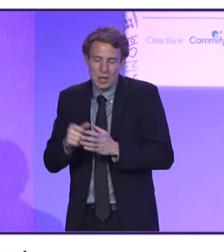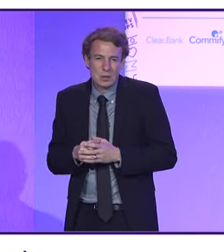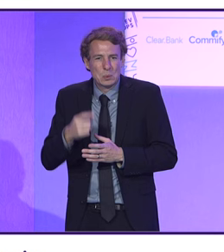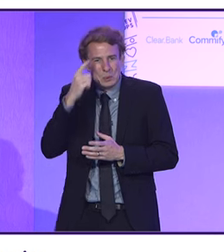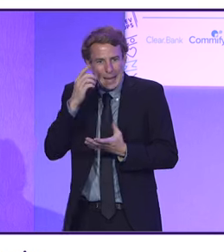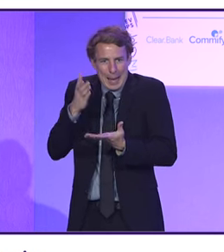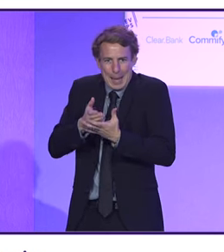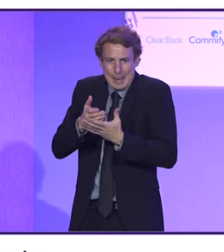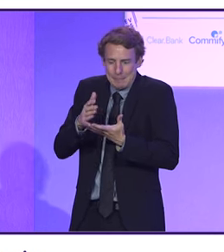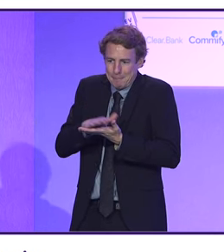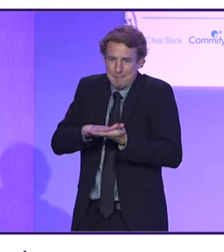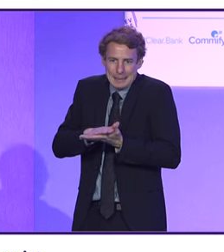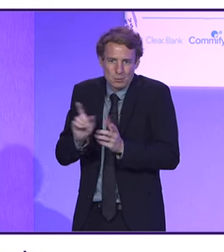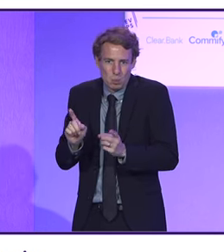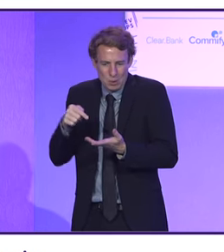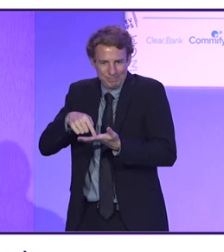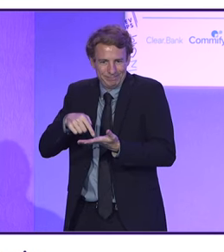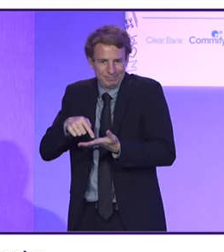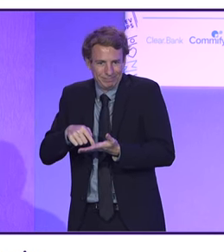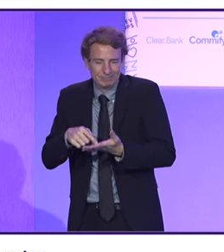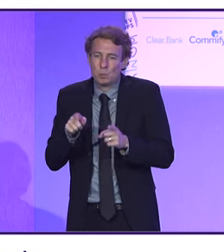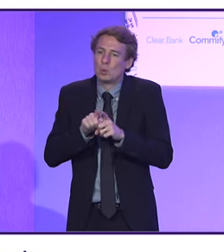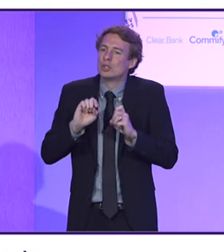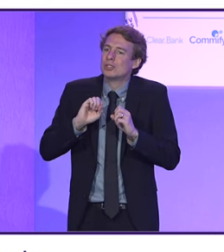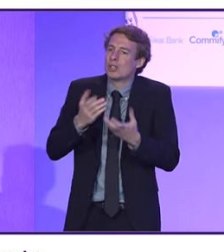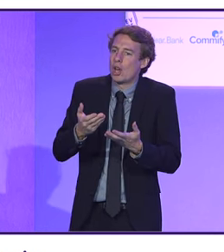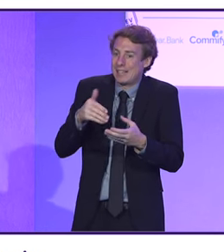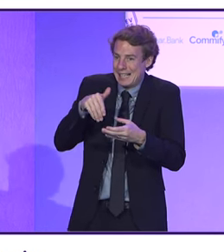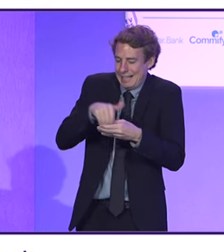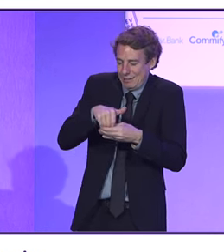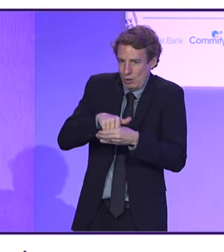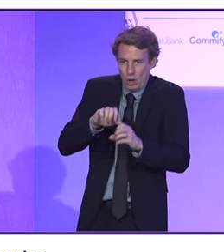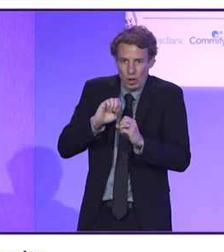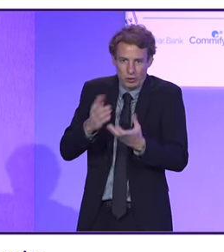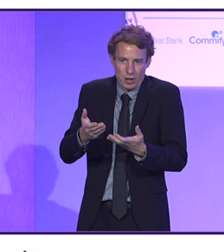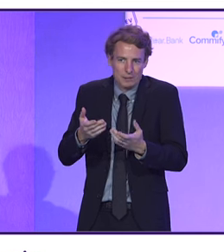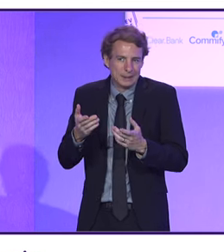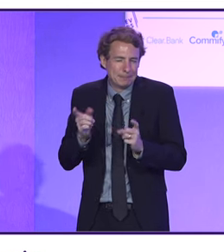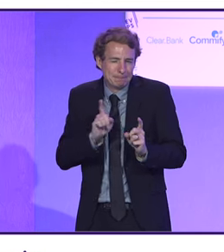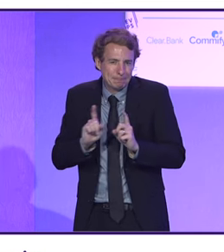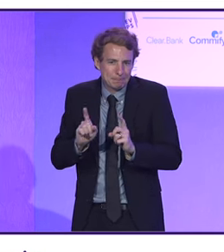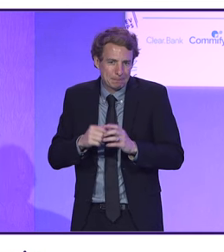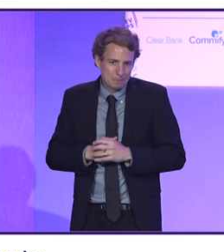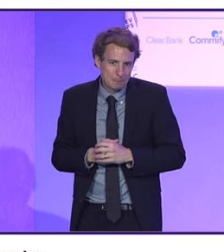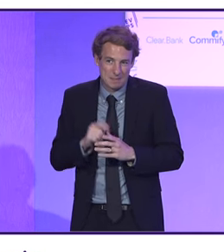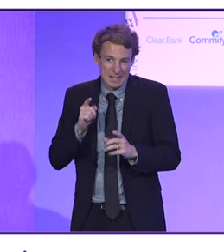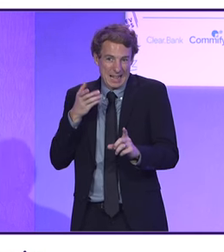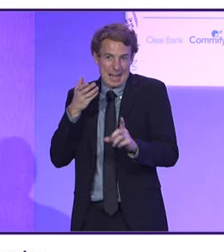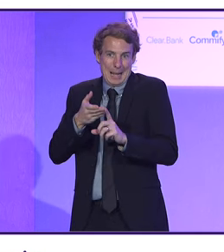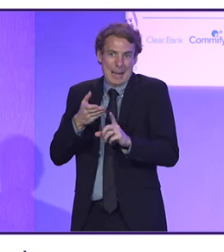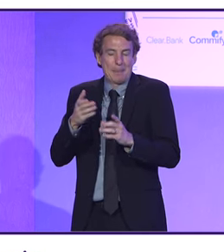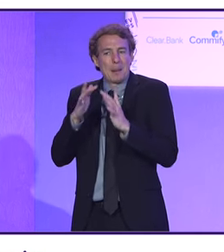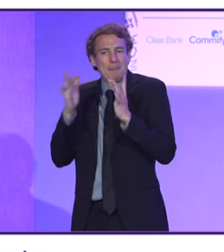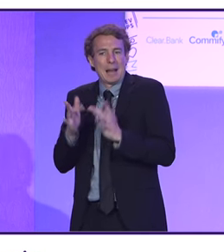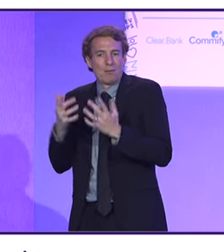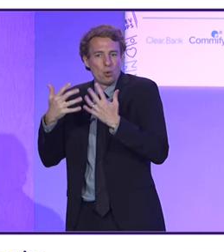services, particularly when we talk about internal services, which is the goal of platform engineering. And I want to be a